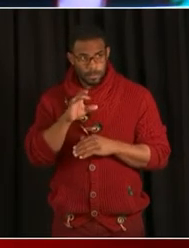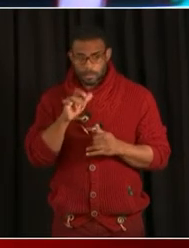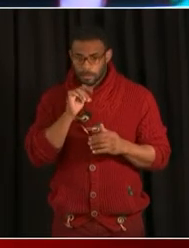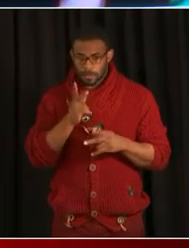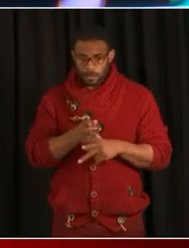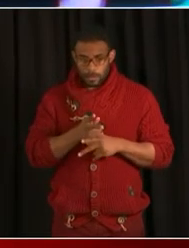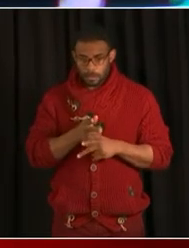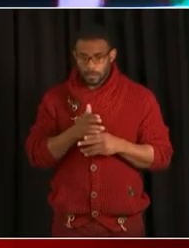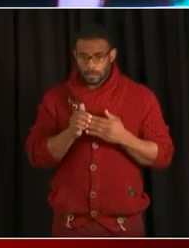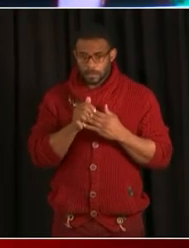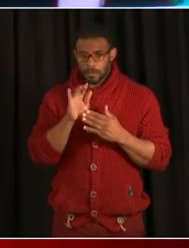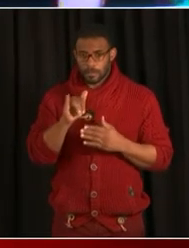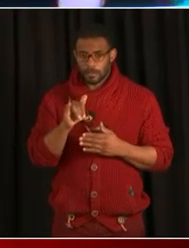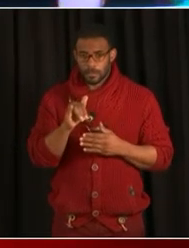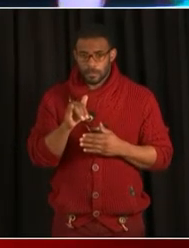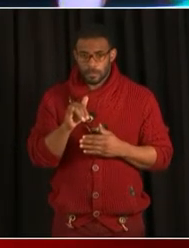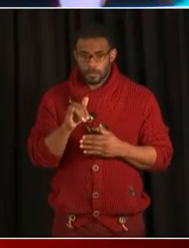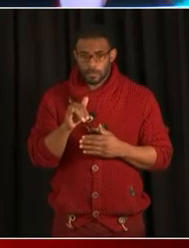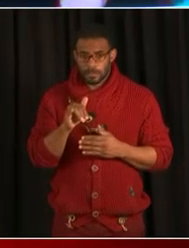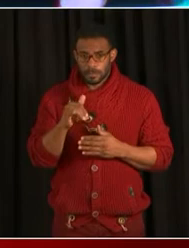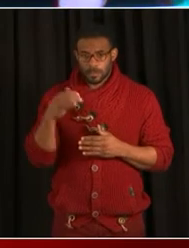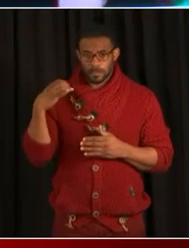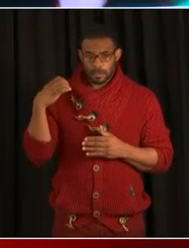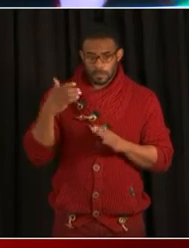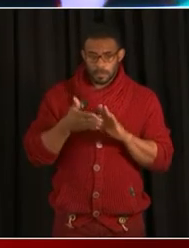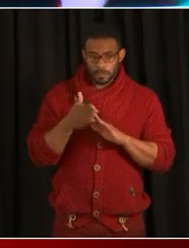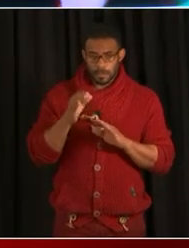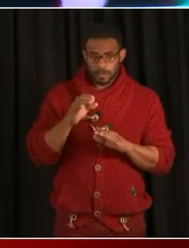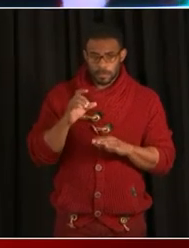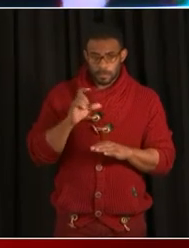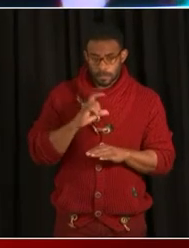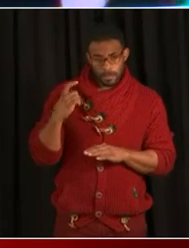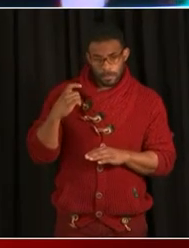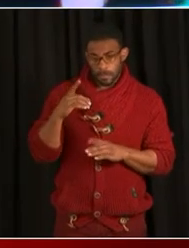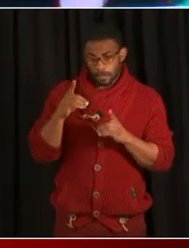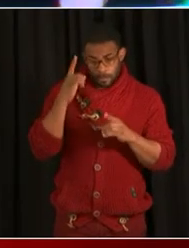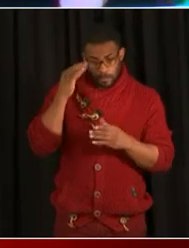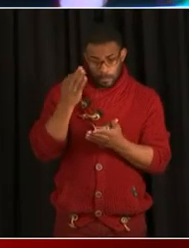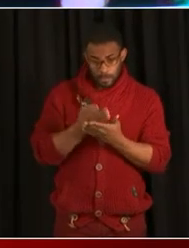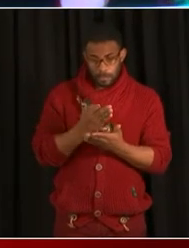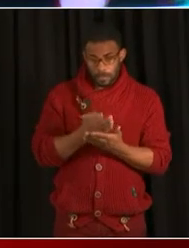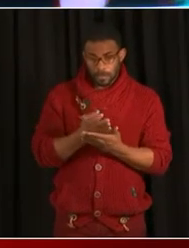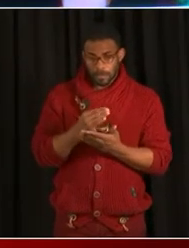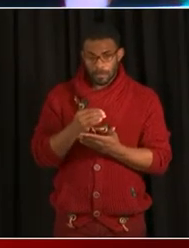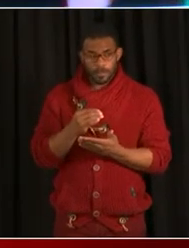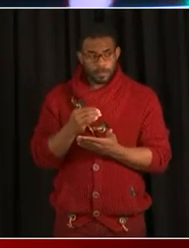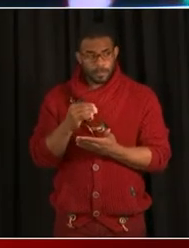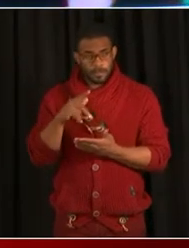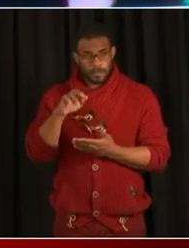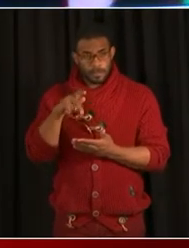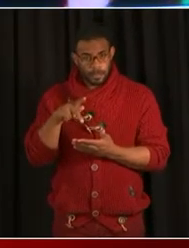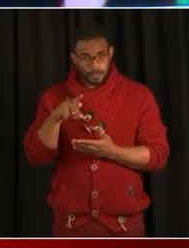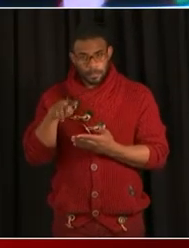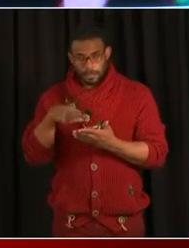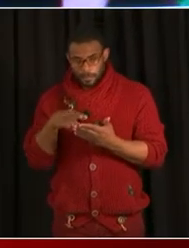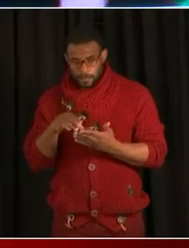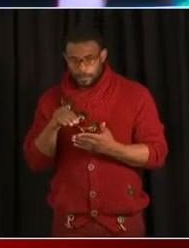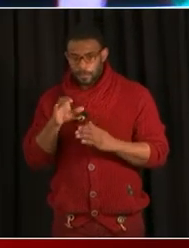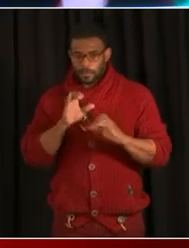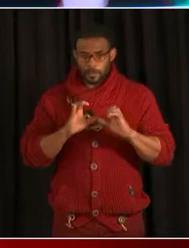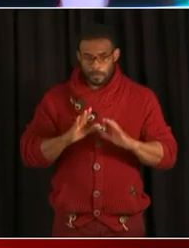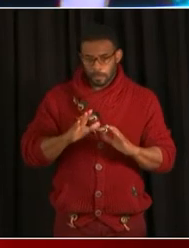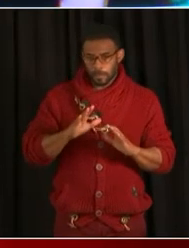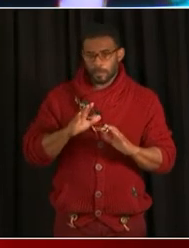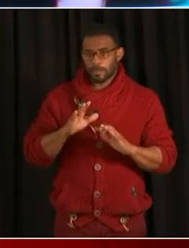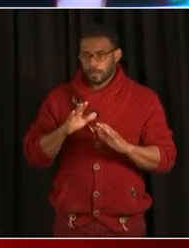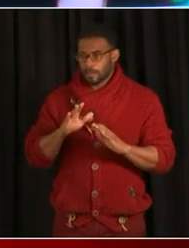which was curated and led by our Chief Operating Officer, Director of Finance, and hip-hop dancer, choreographer, and